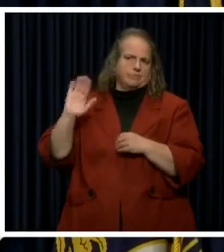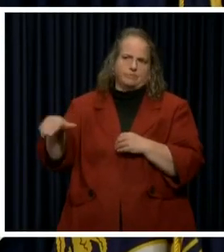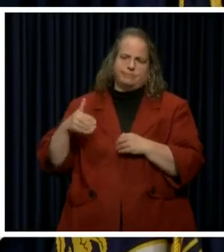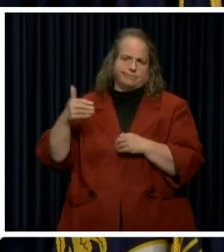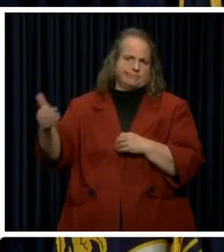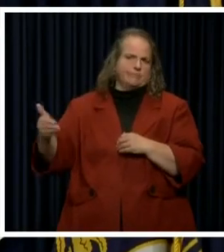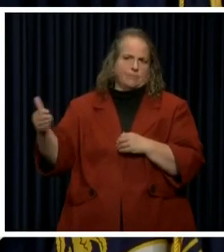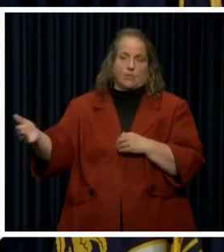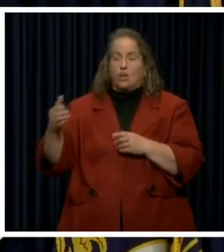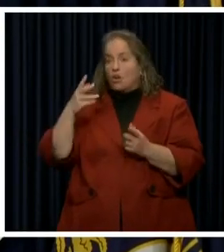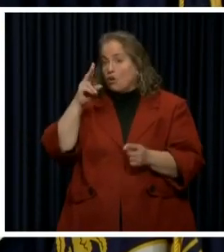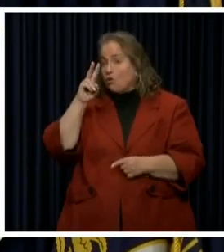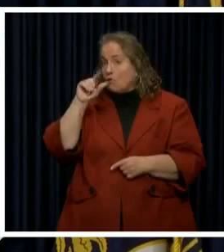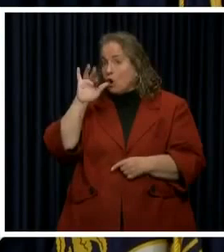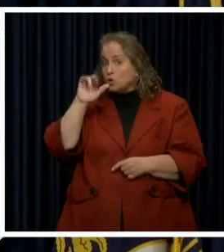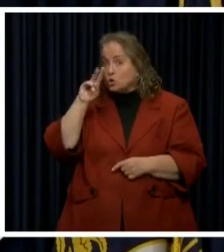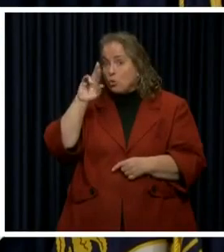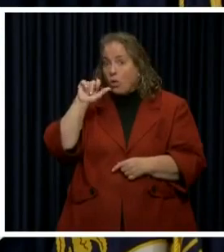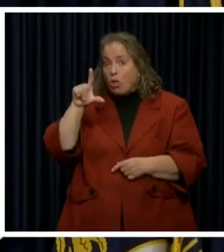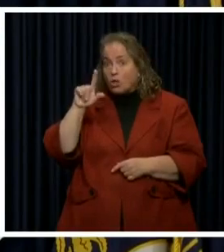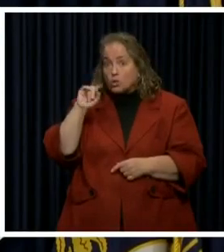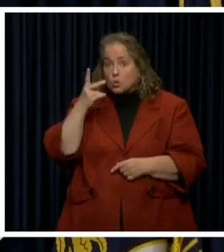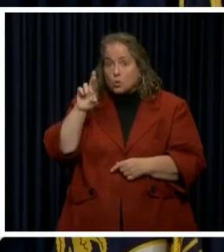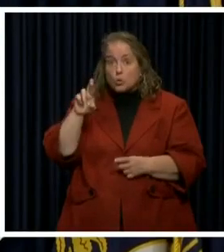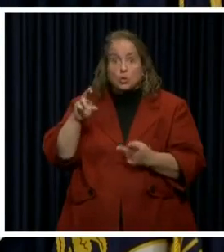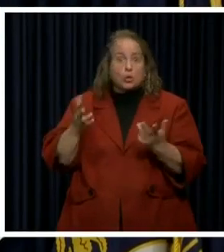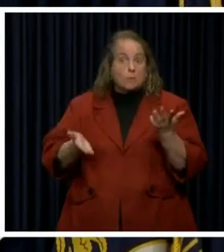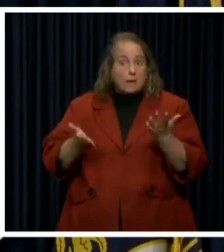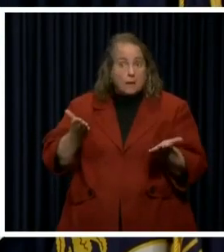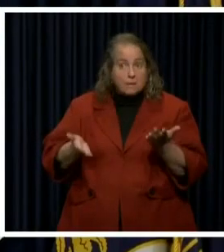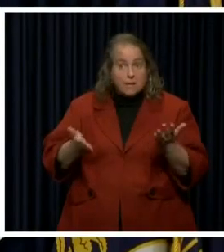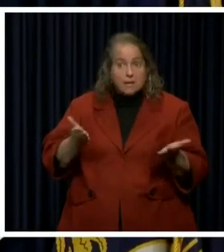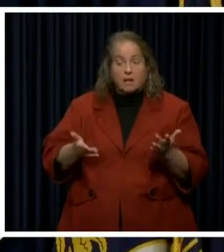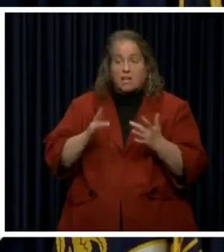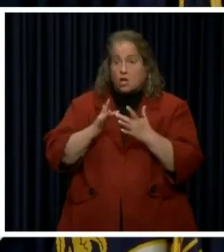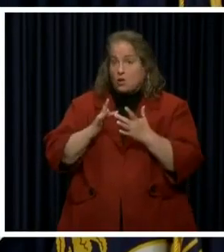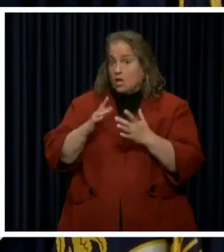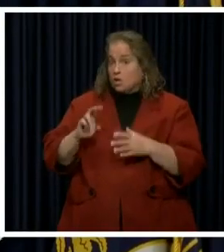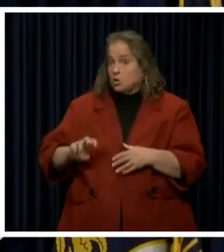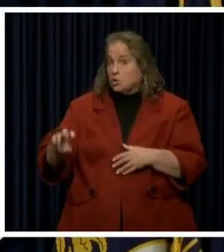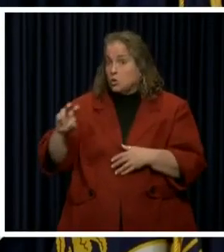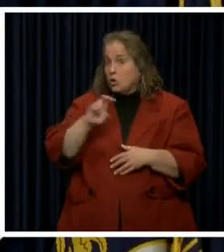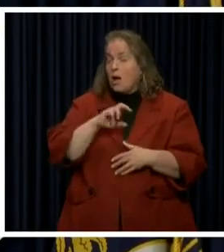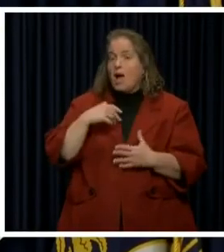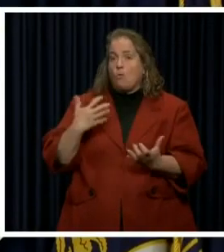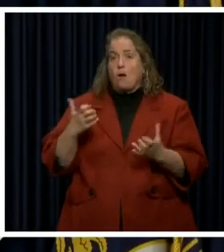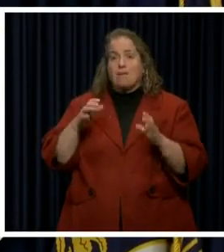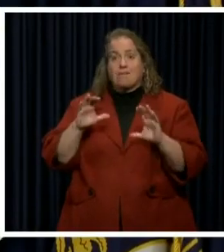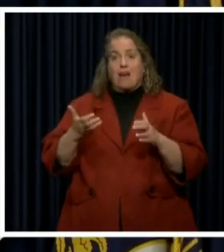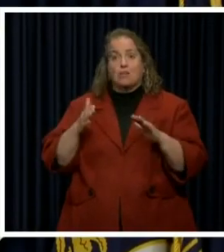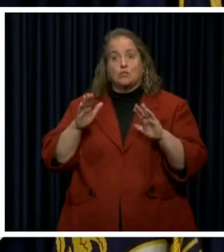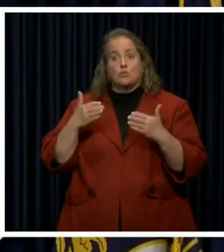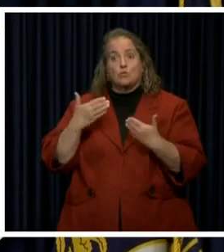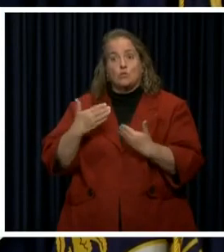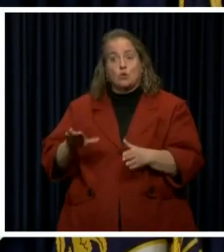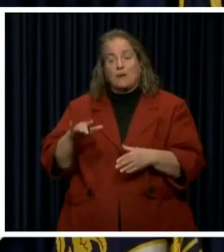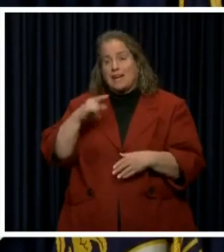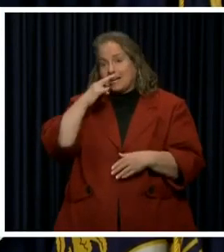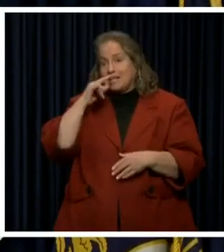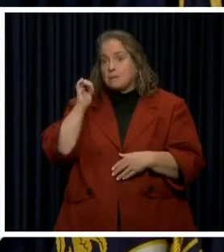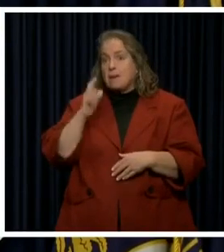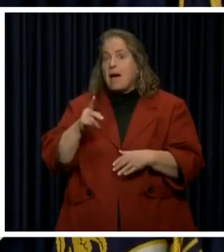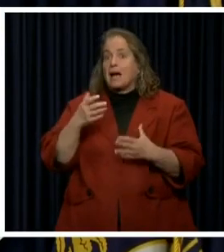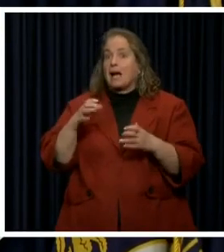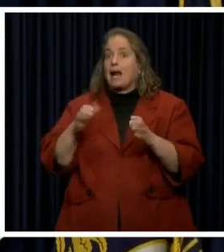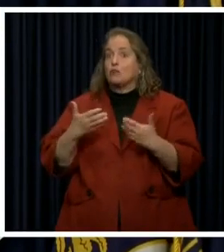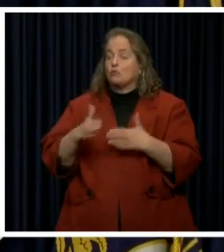on virtual tours. I want our classrooms, when kids are back in the classroom, to have opportunities. But